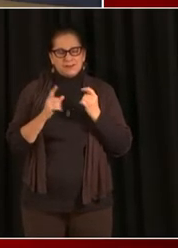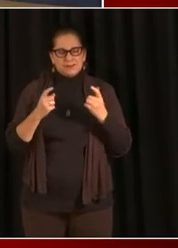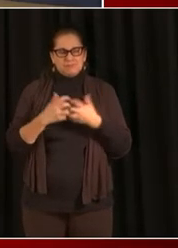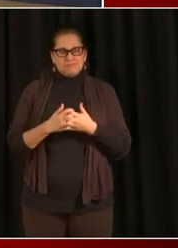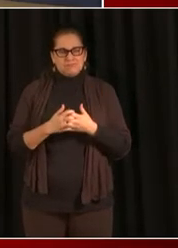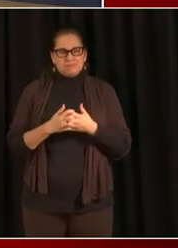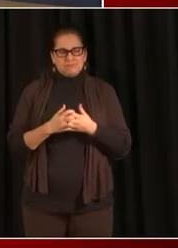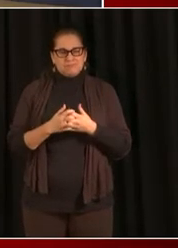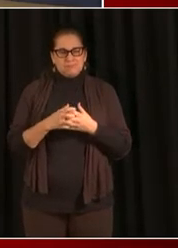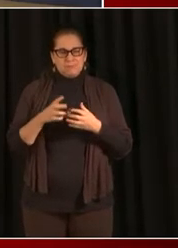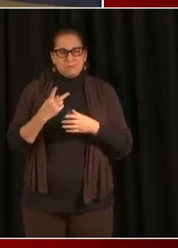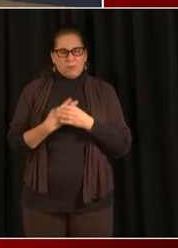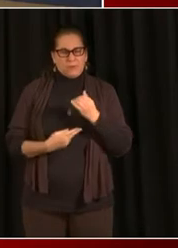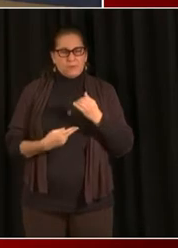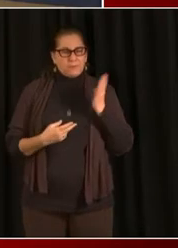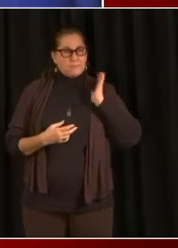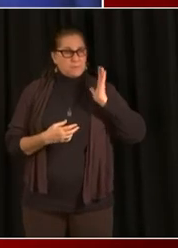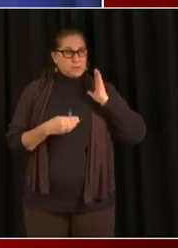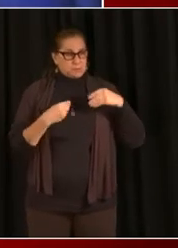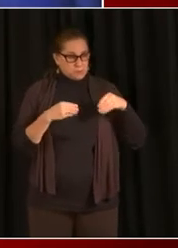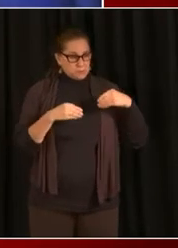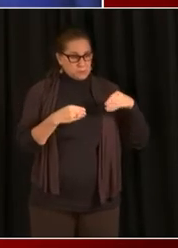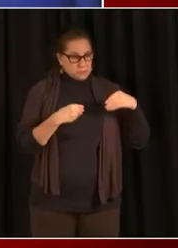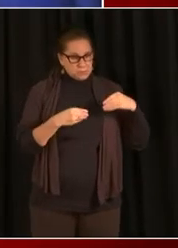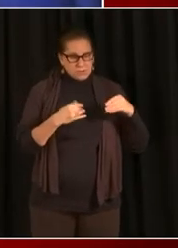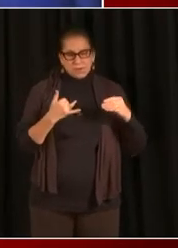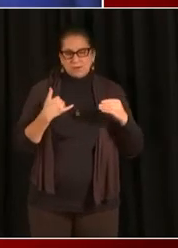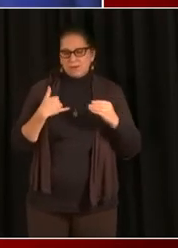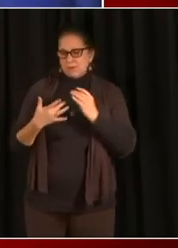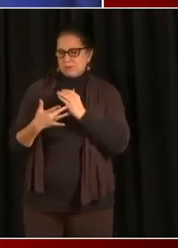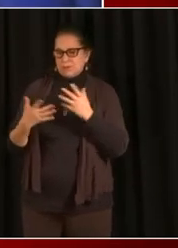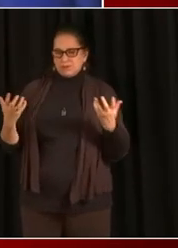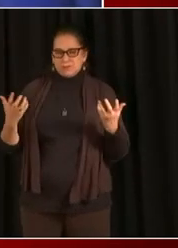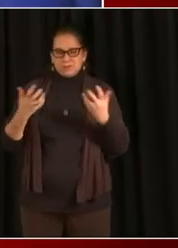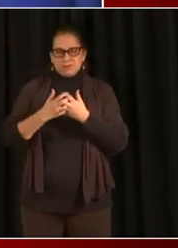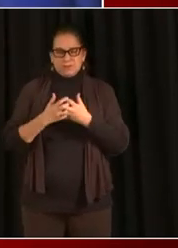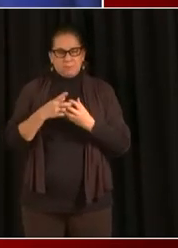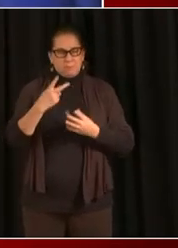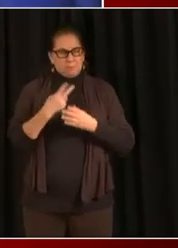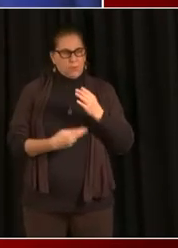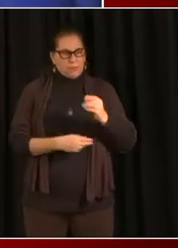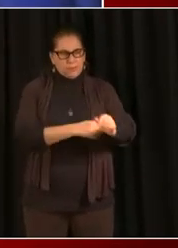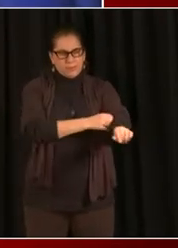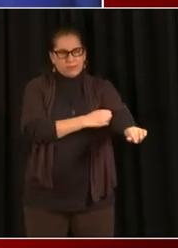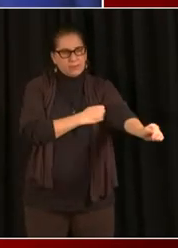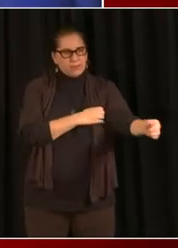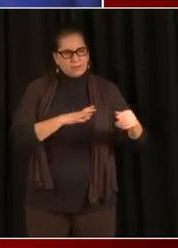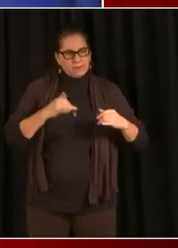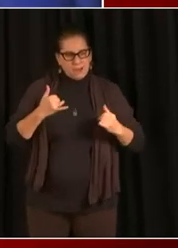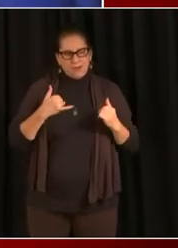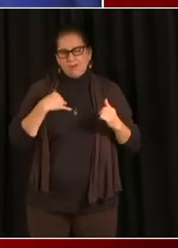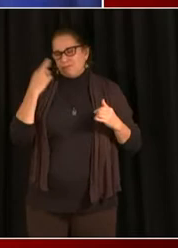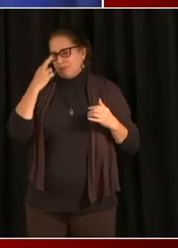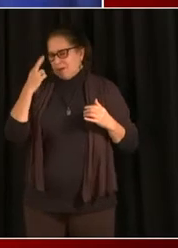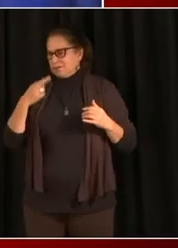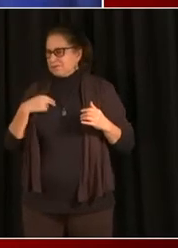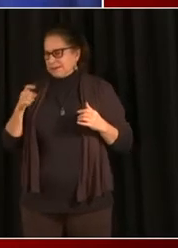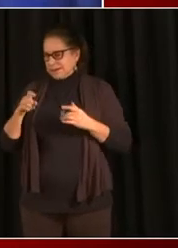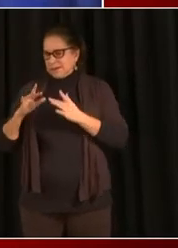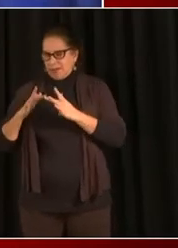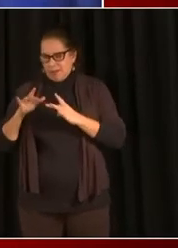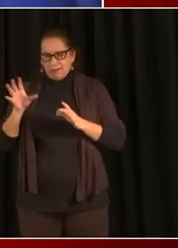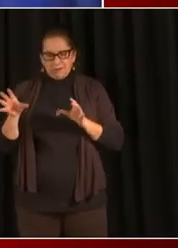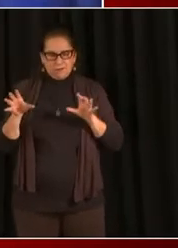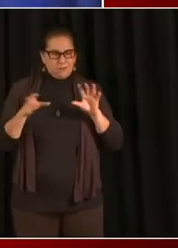I think community is everything right now. It's just, it's kind of like the wind in your